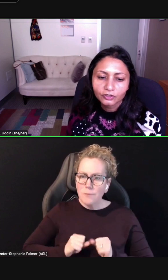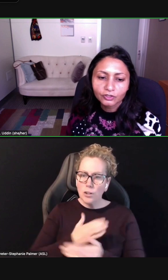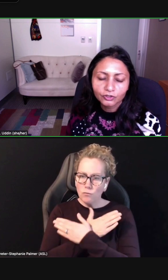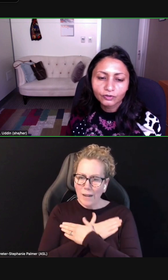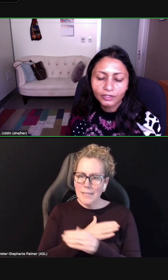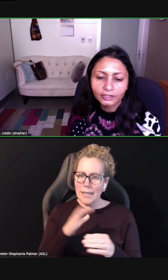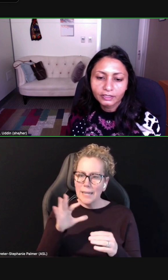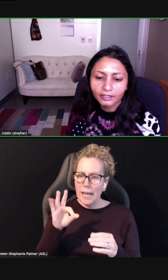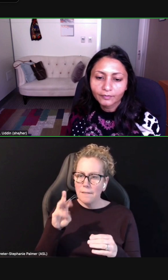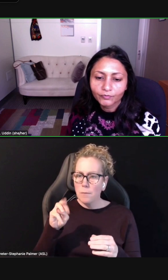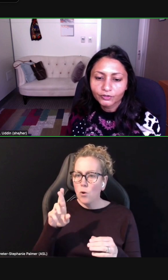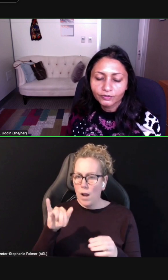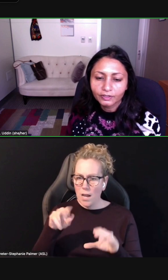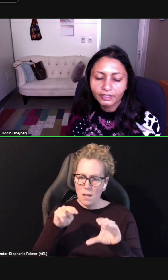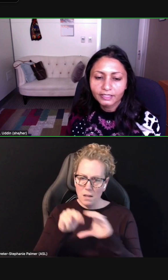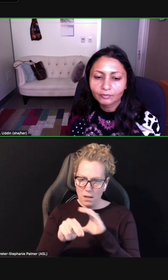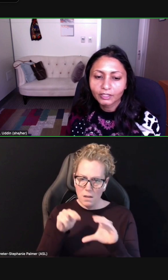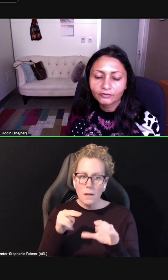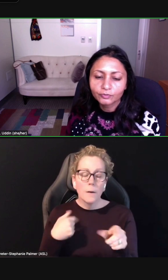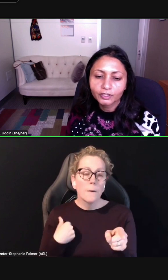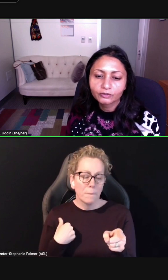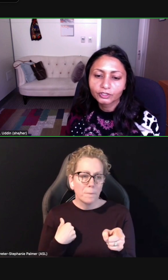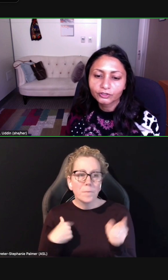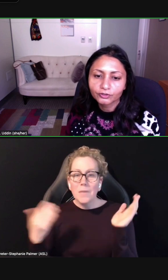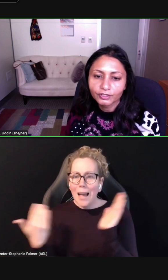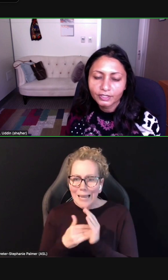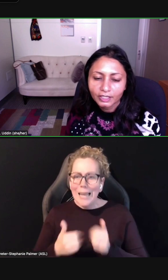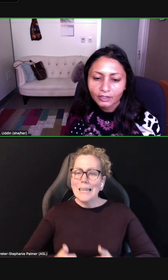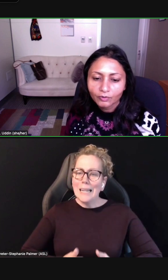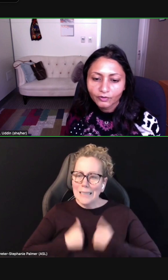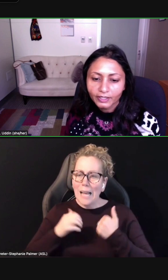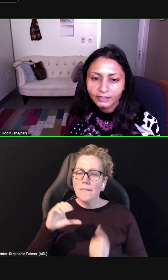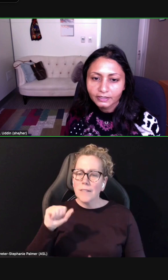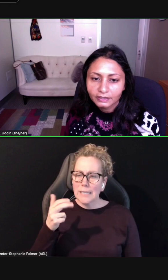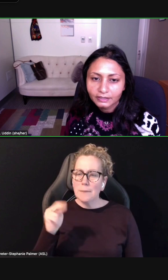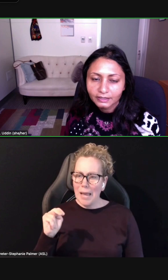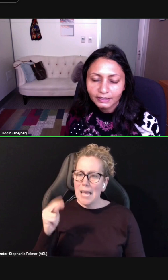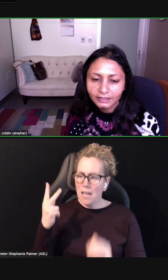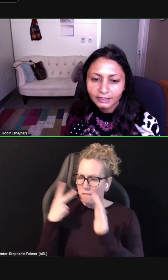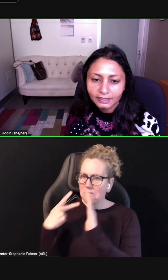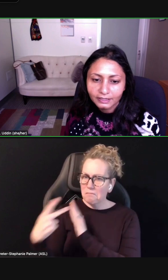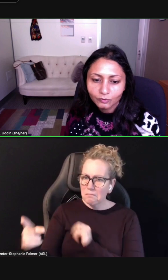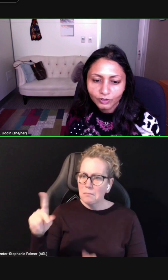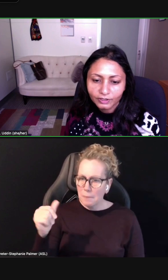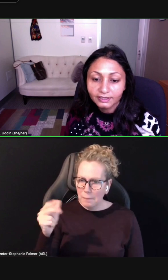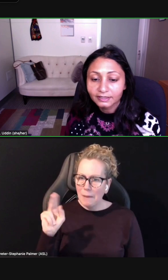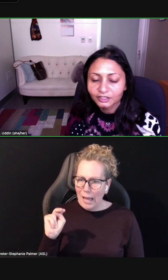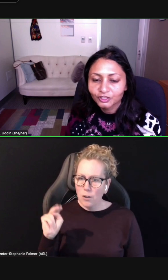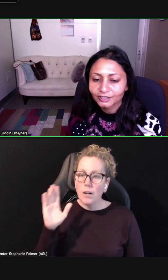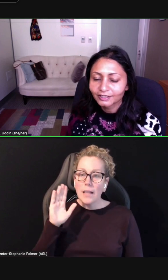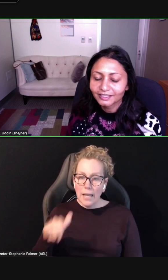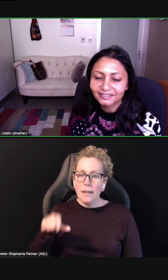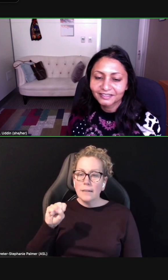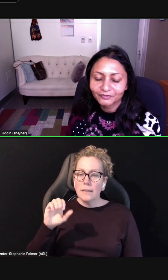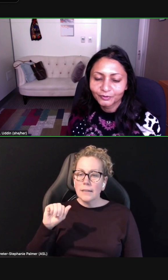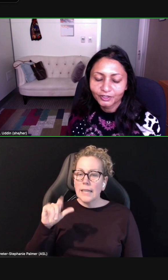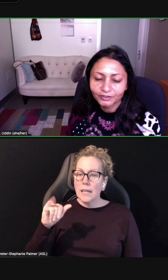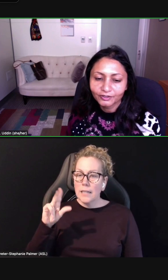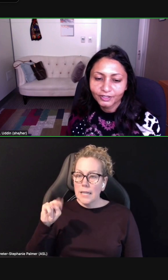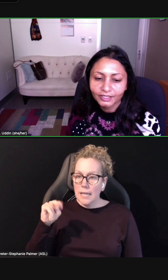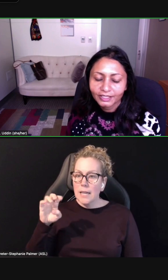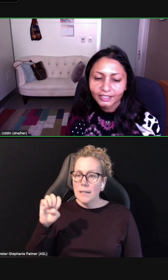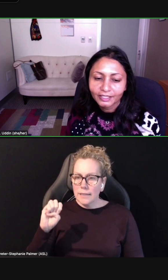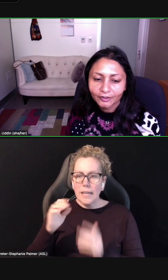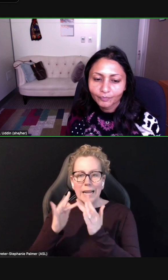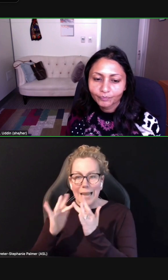data, just to show that there's, again, some lifespan trajectories where that salience network isolation, I guess, if you want